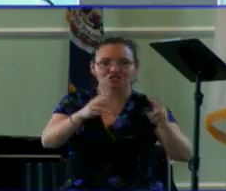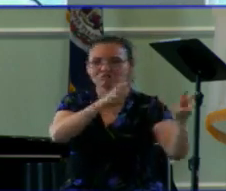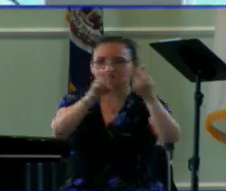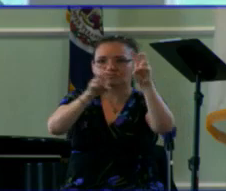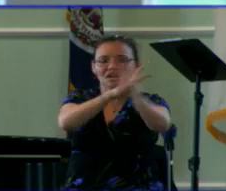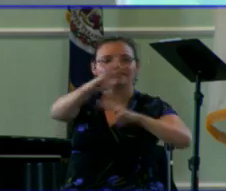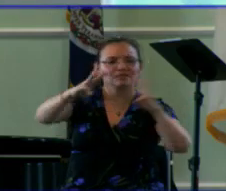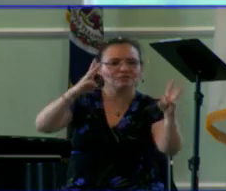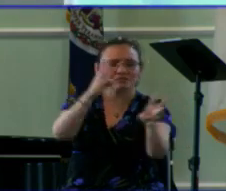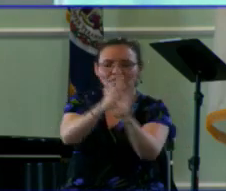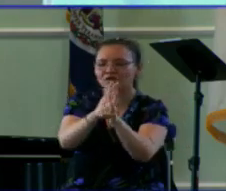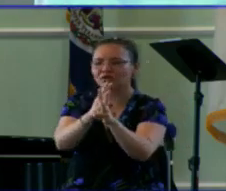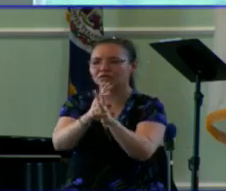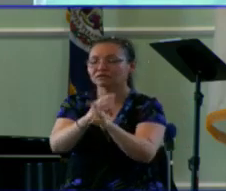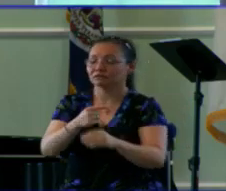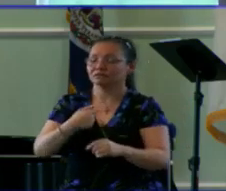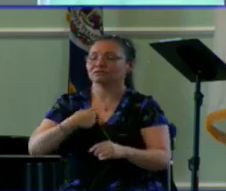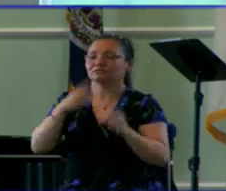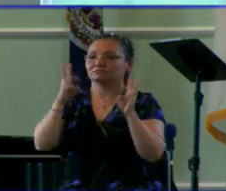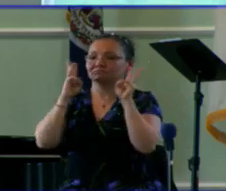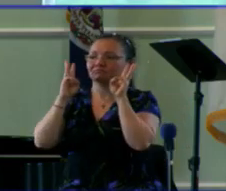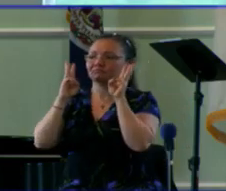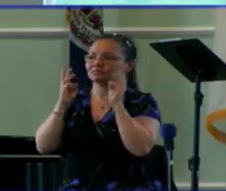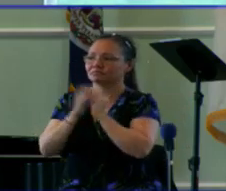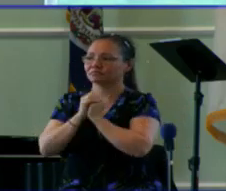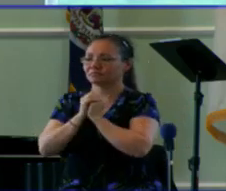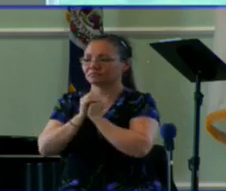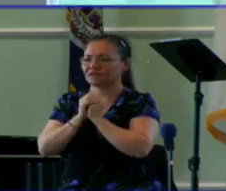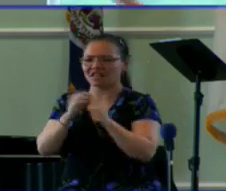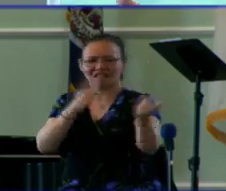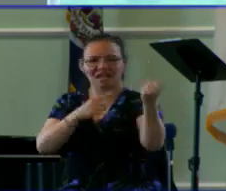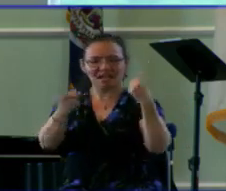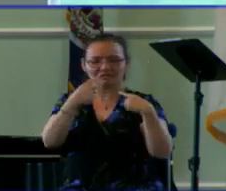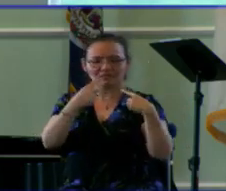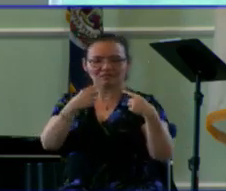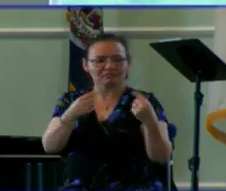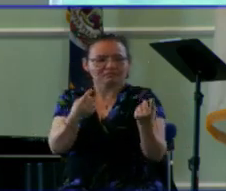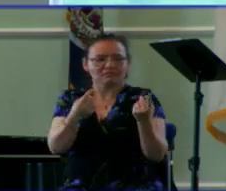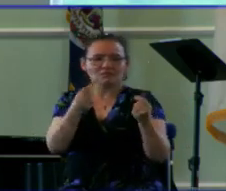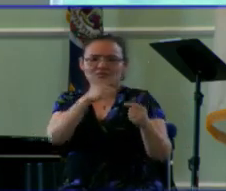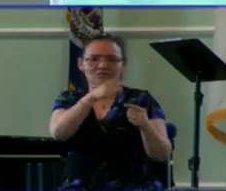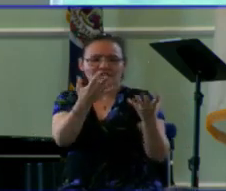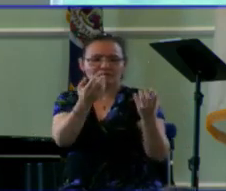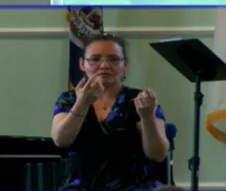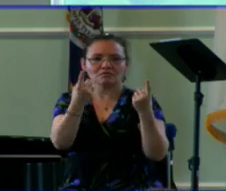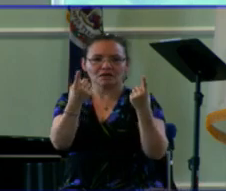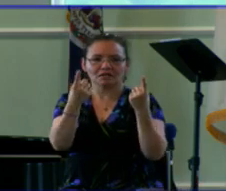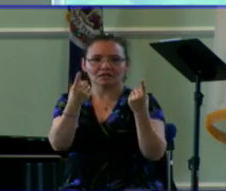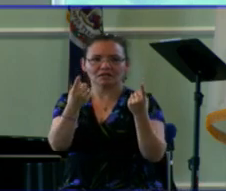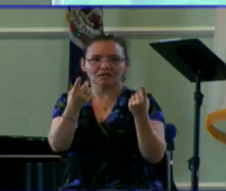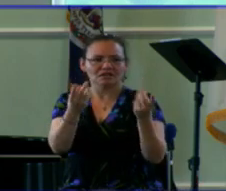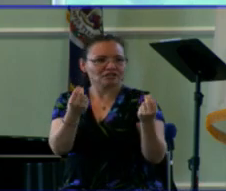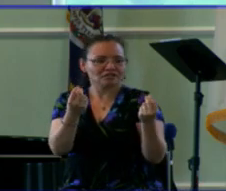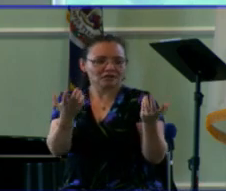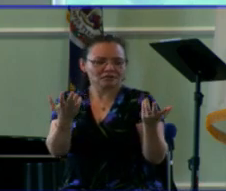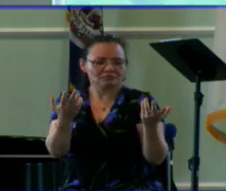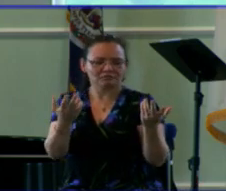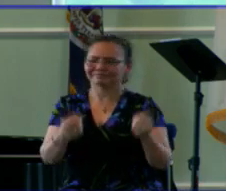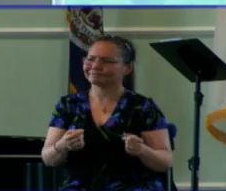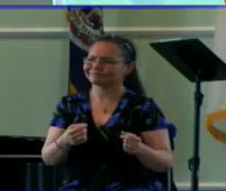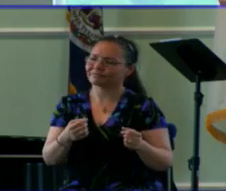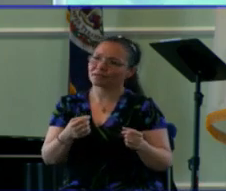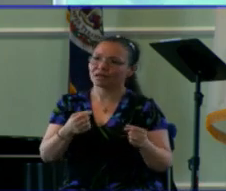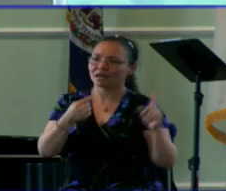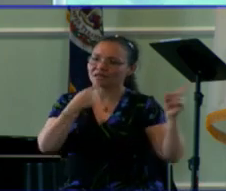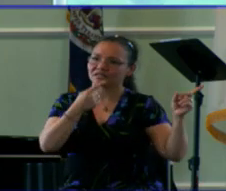so I was impressed by that. And so they asked me, what do you want to be? And I said, well, I'm still